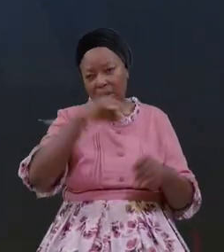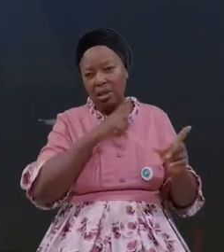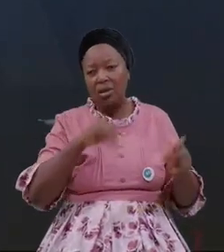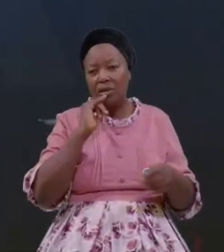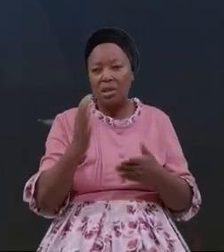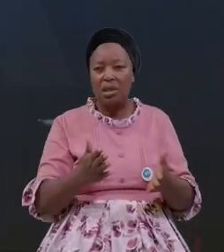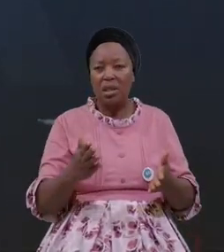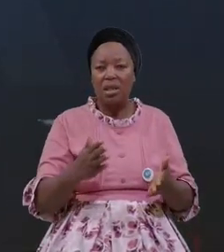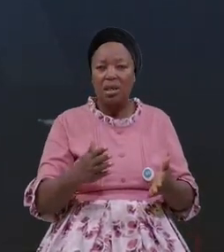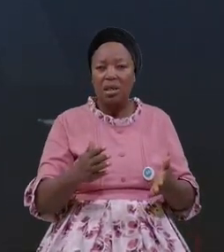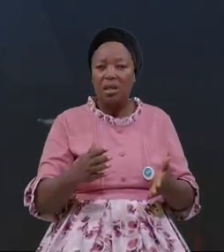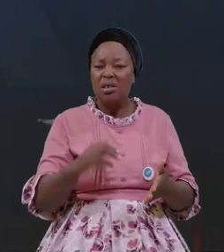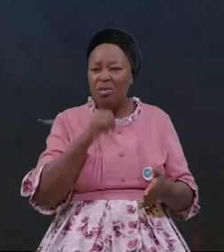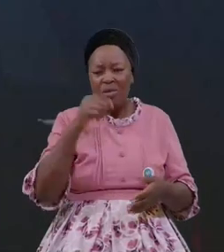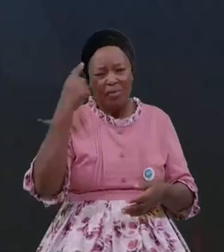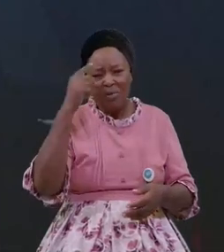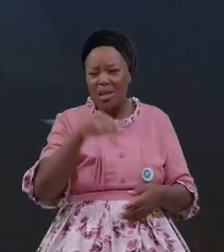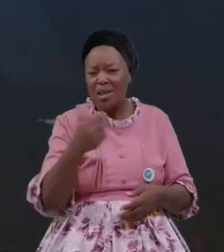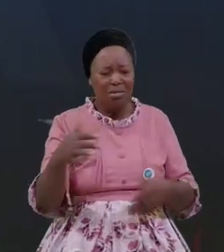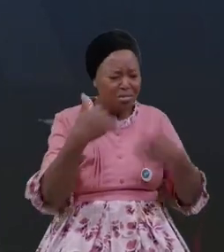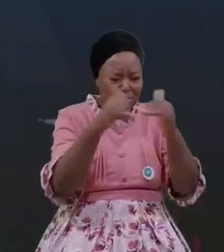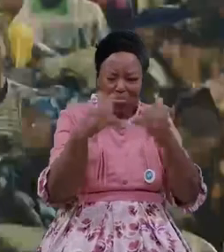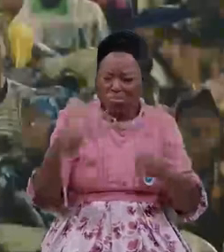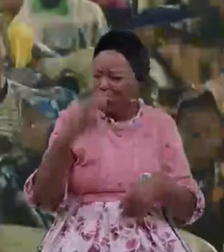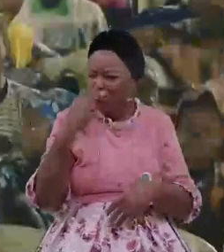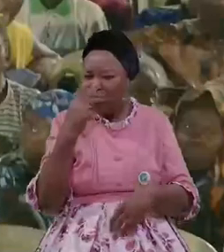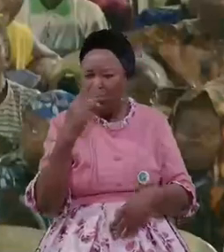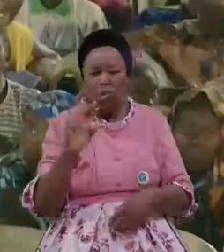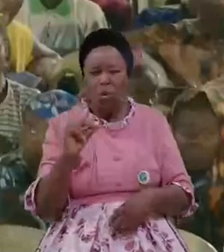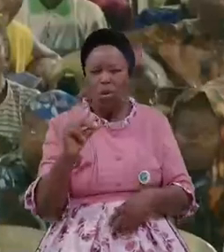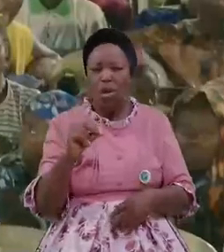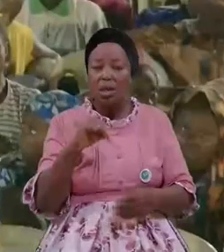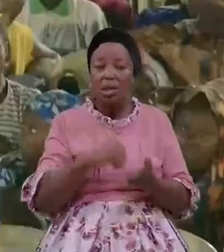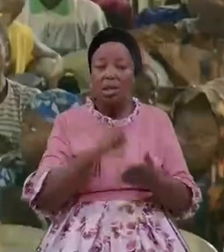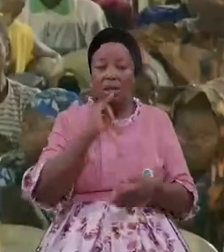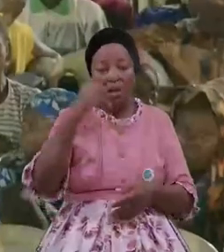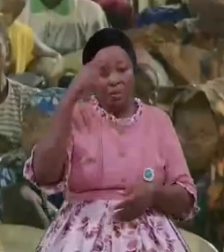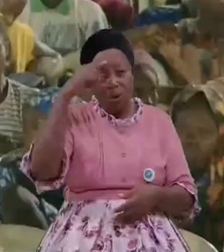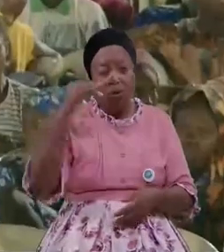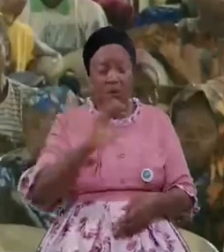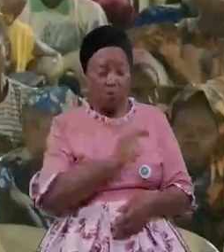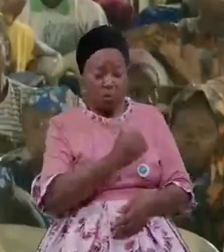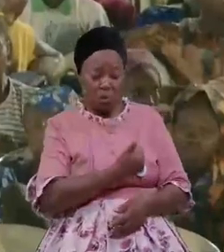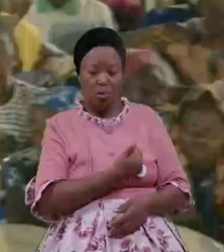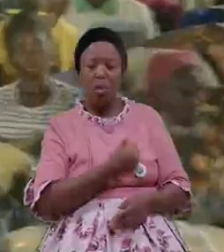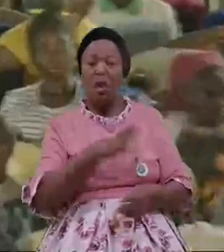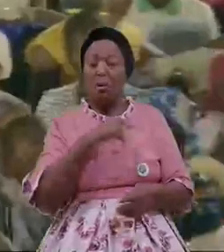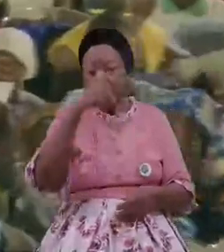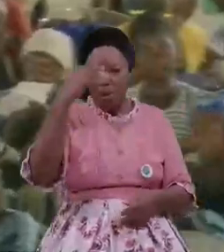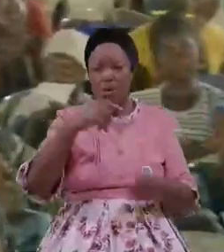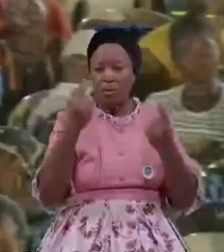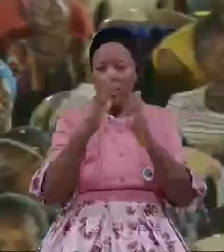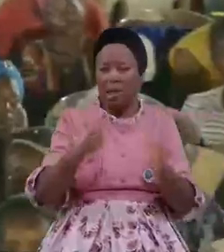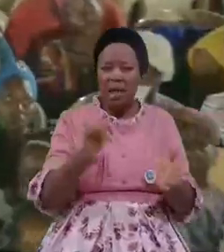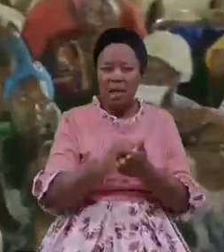else not for any any jum for Souls that's why he sacrificing life energy